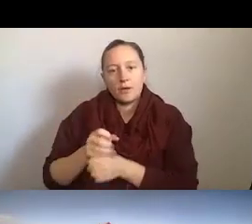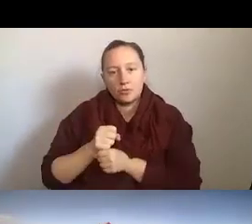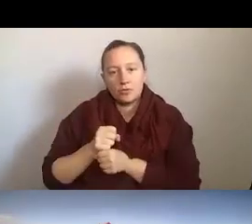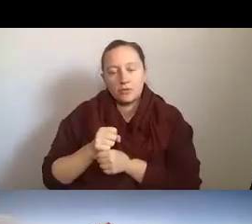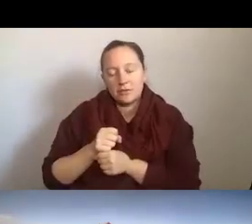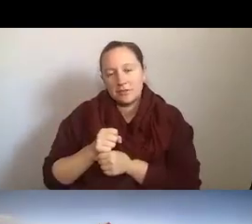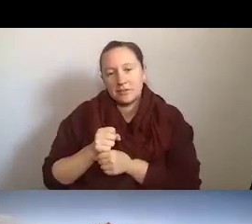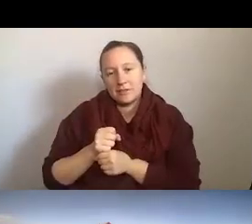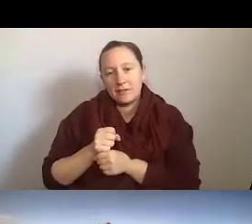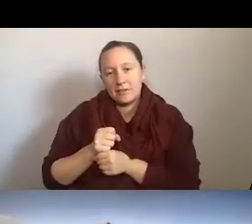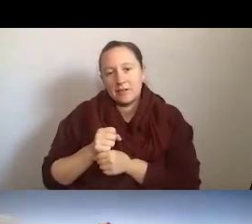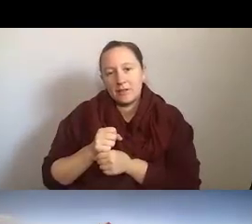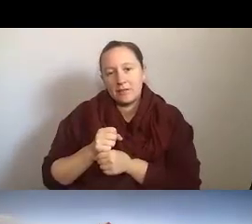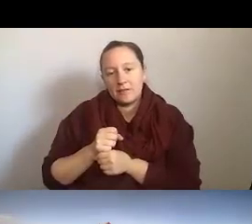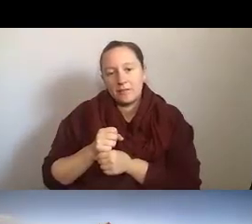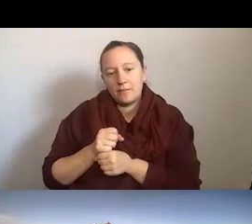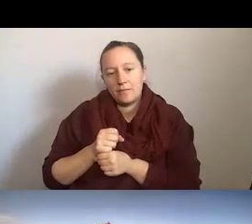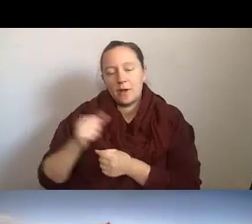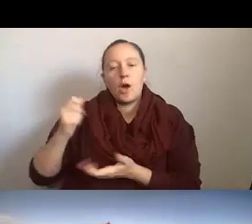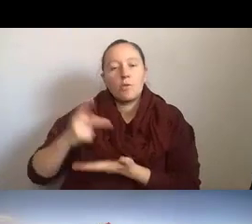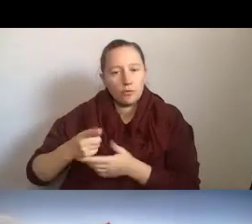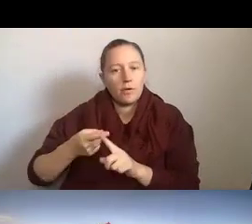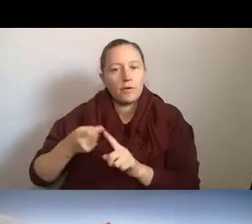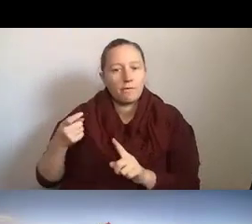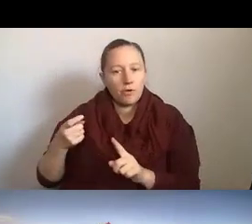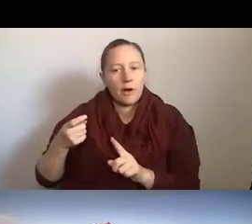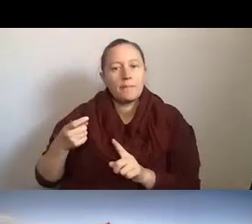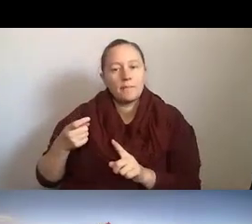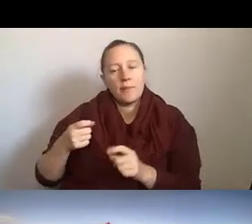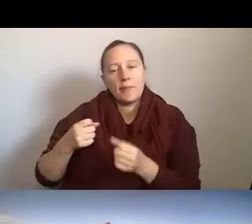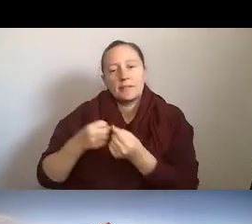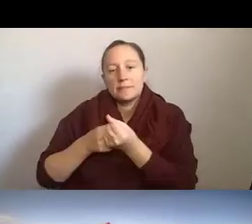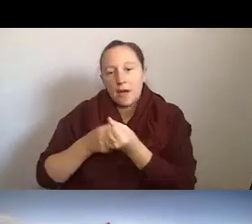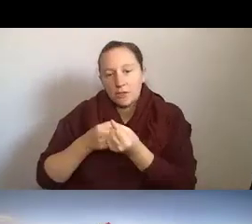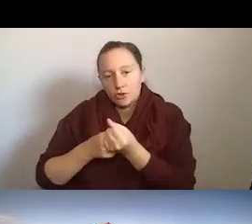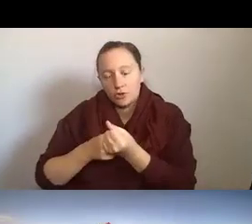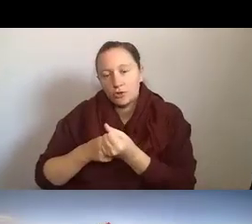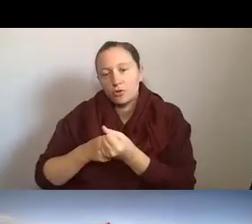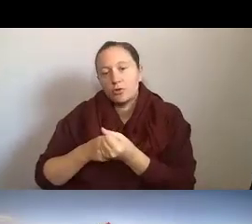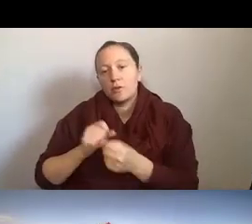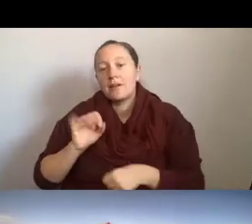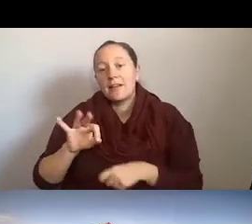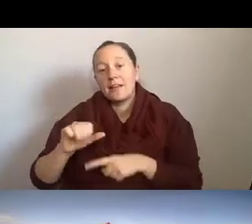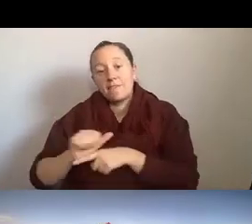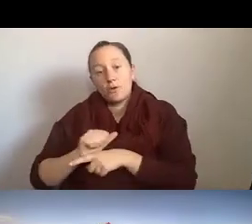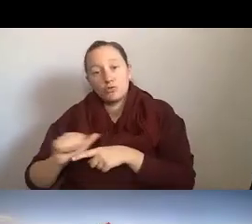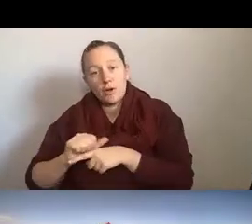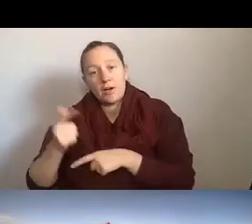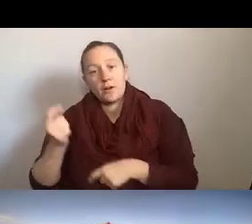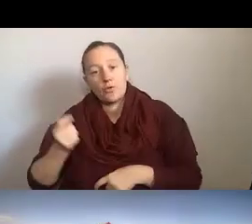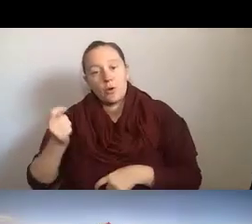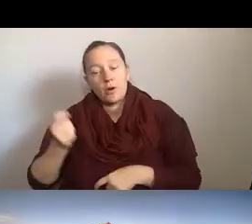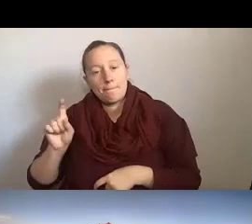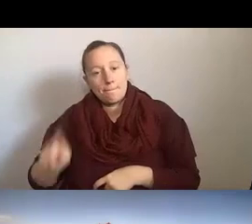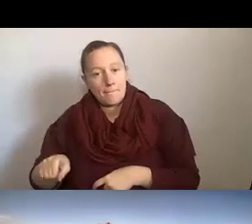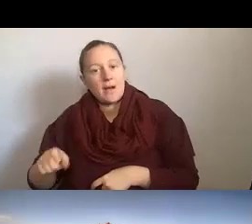part-time retail job or working at the Taco Bell. Compensation is salary. It's not